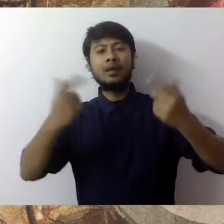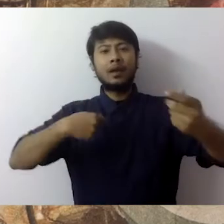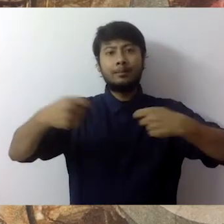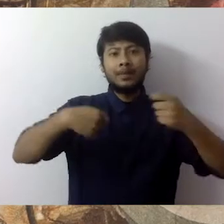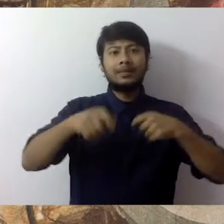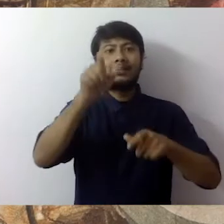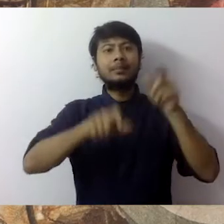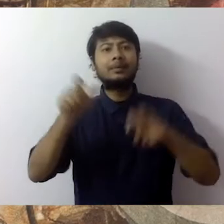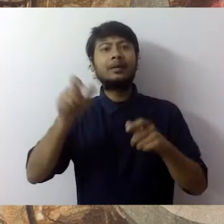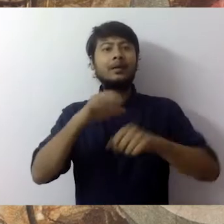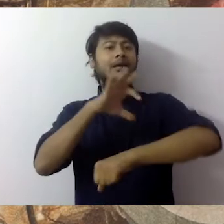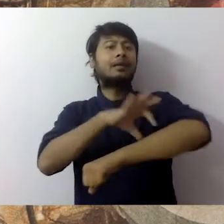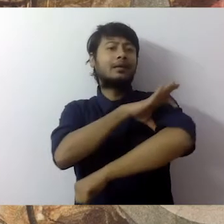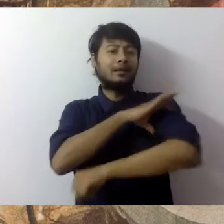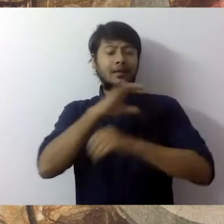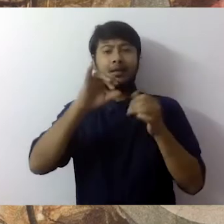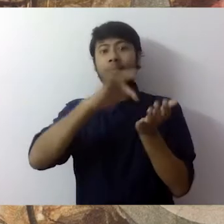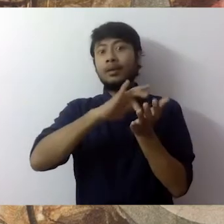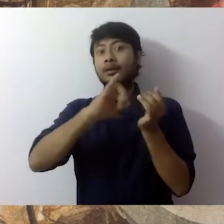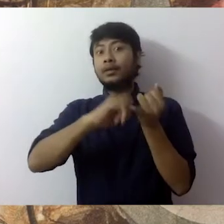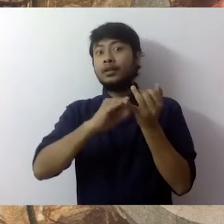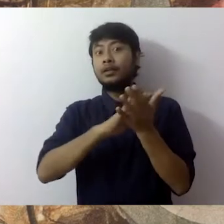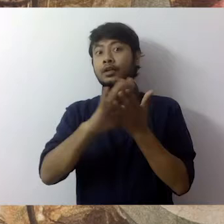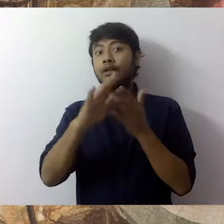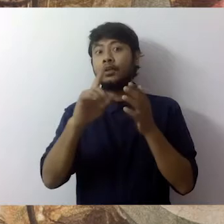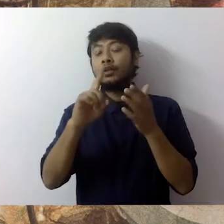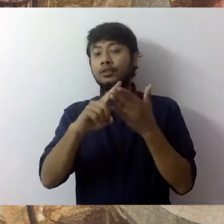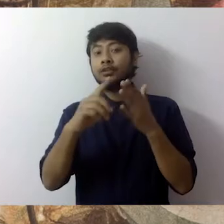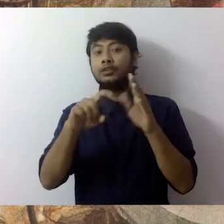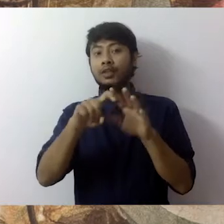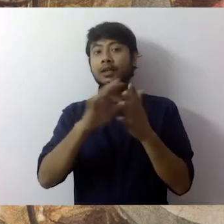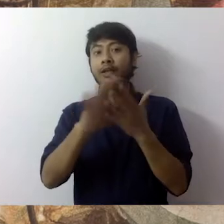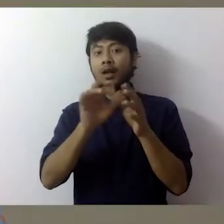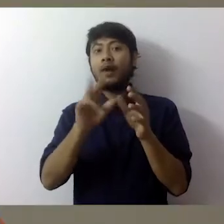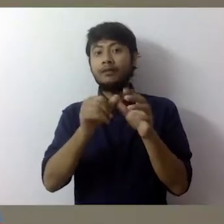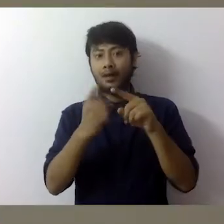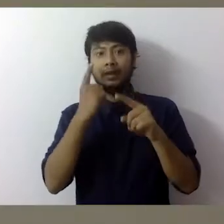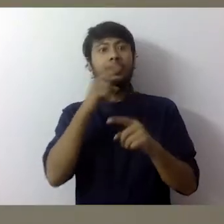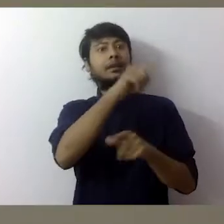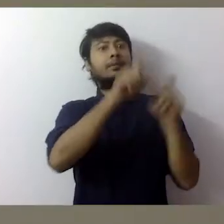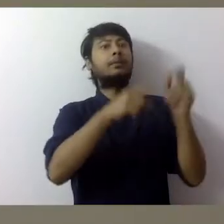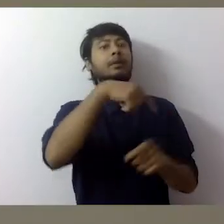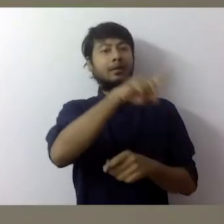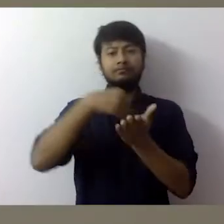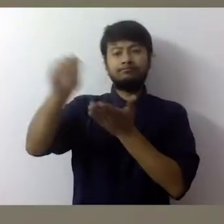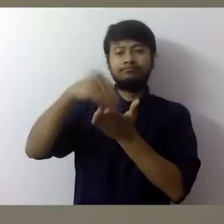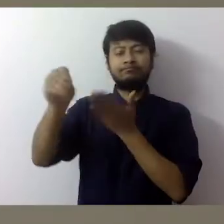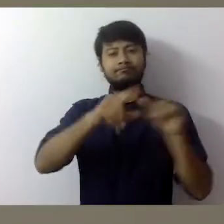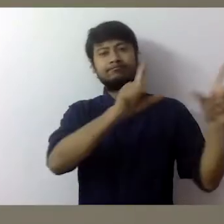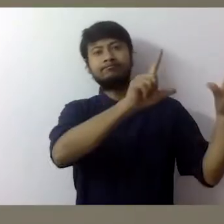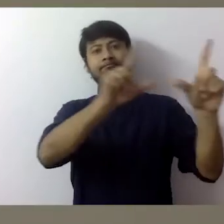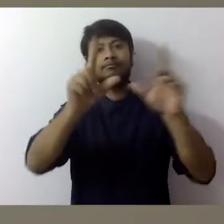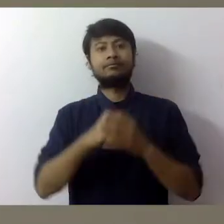Marwadi merchants in the town of Shekhawati in northeastern Rajasthan. German prints of European landscapes